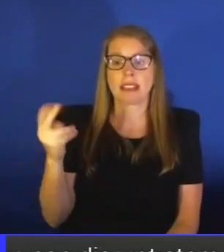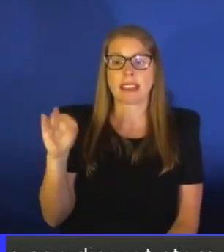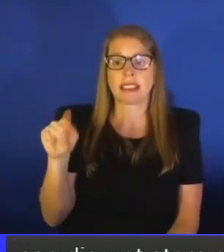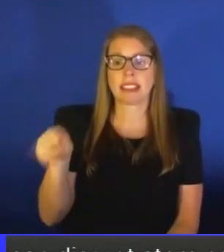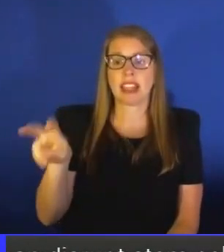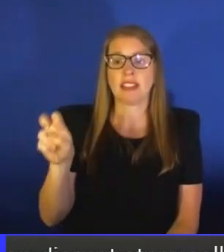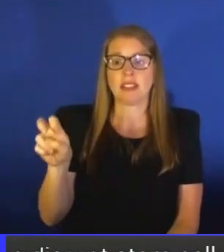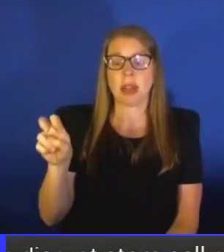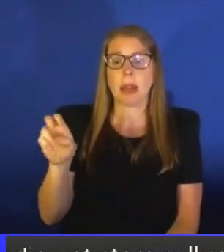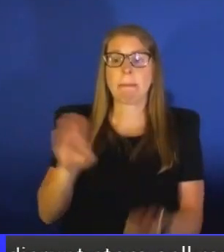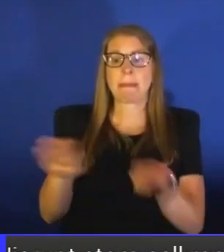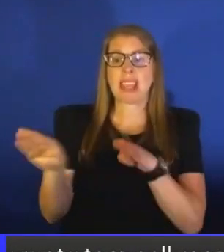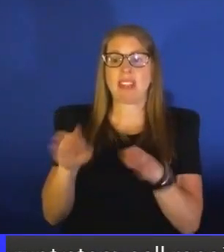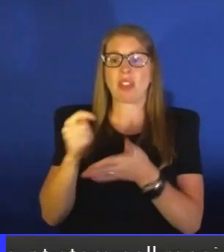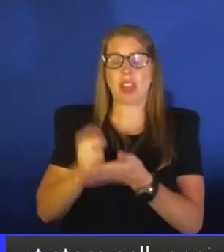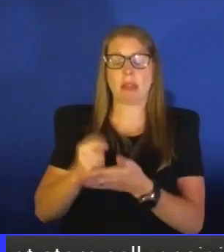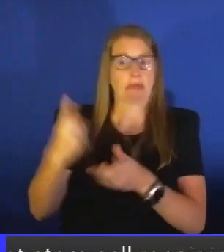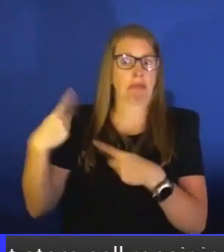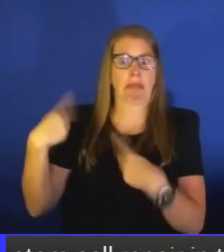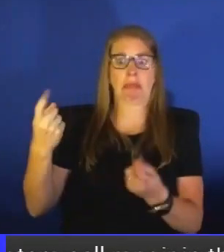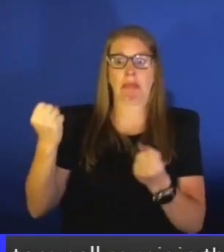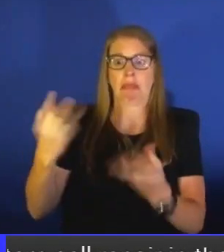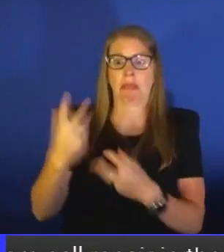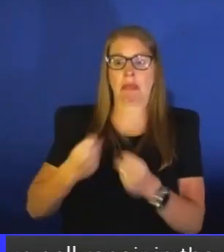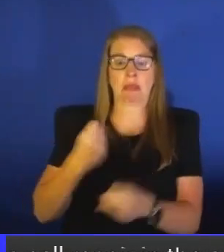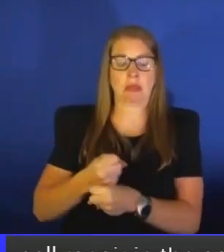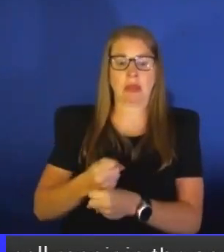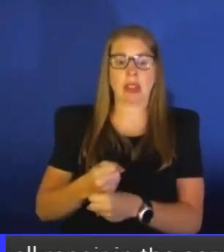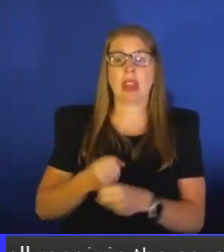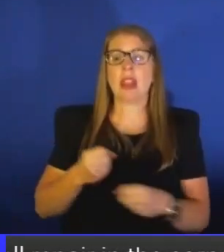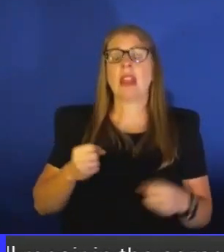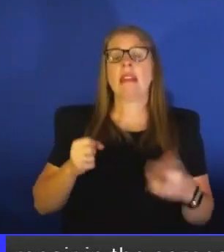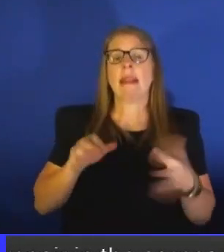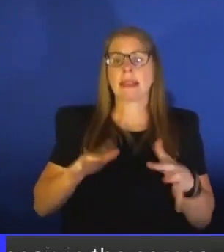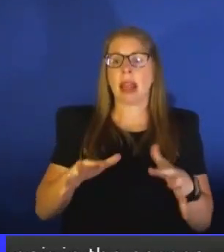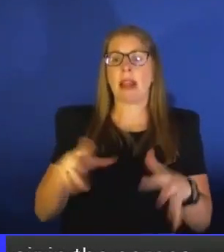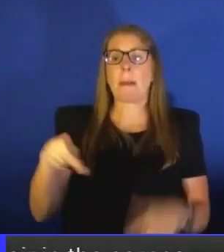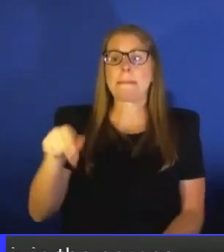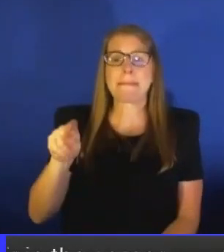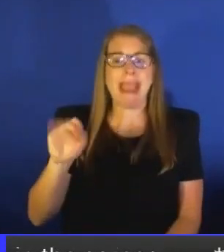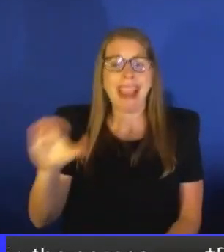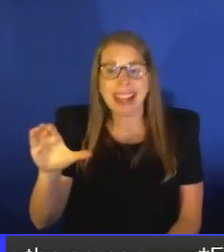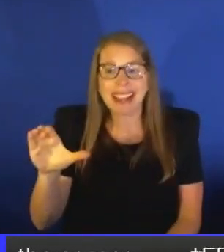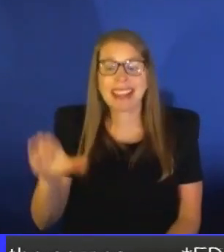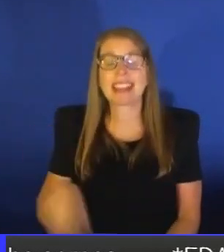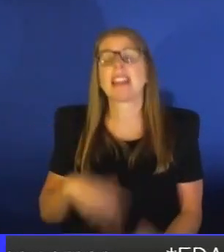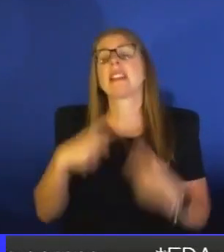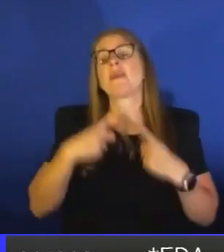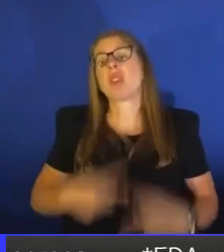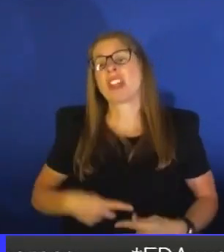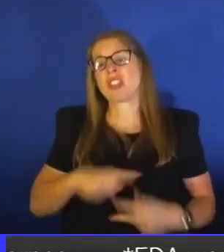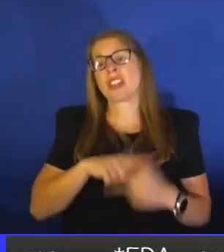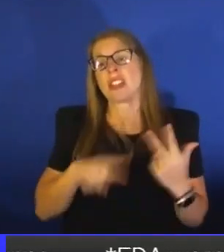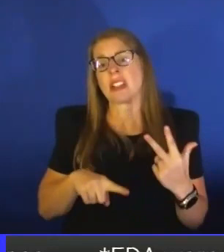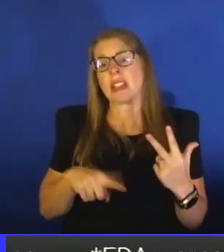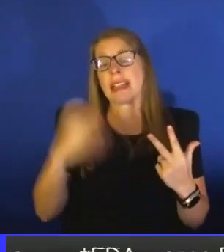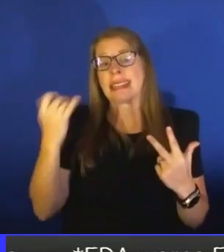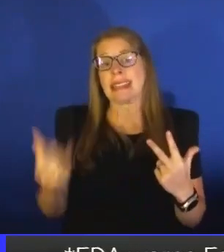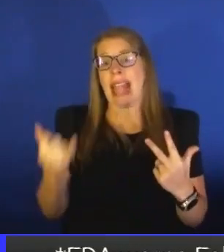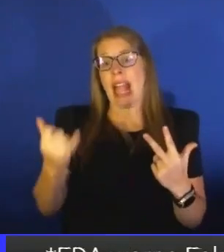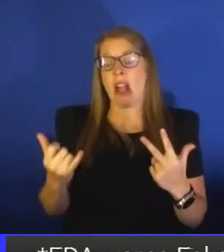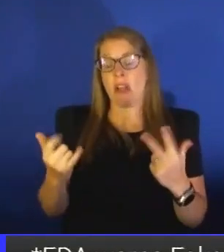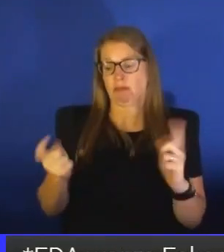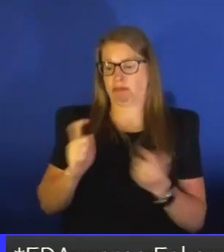decades now. It was used a lot for anxiety, for panic, for other depression, and now there's kind of a customized form